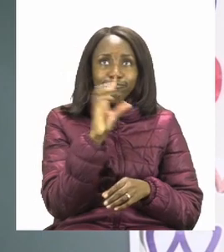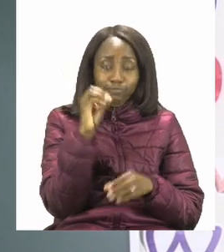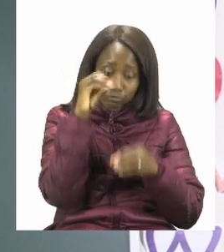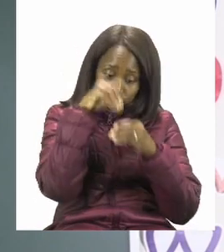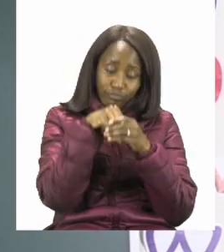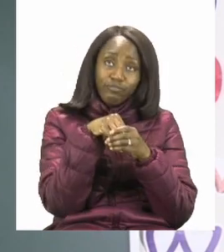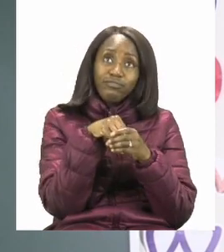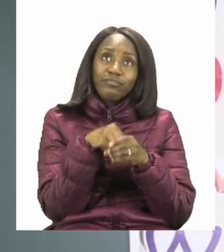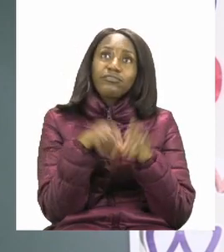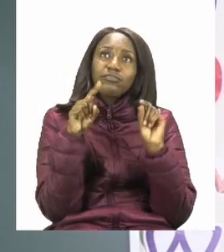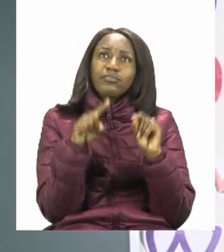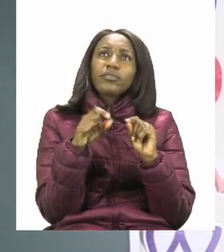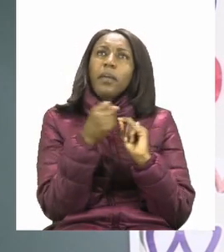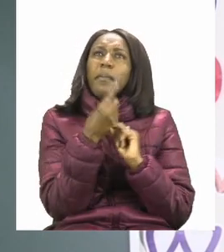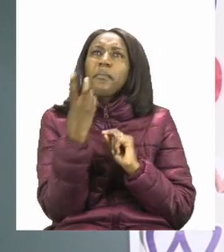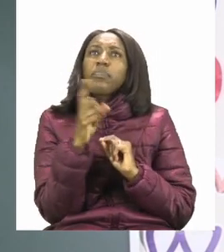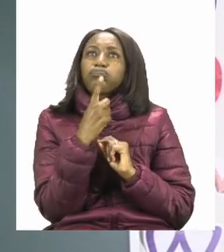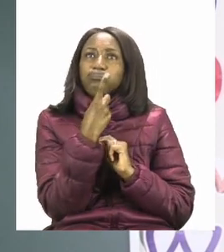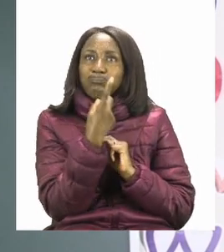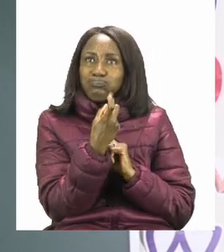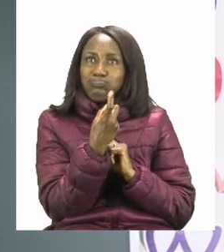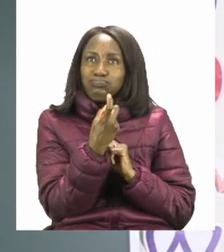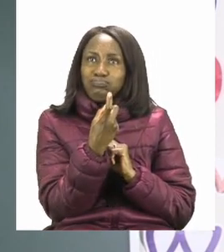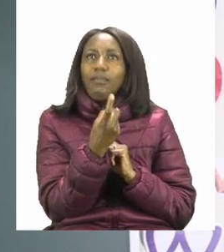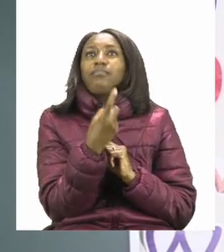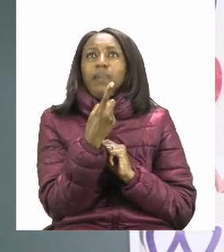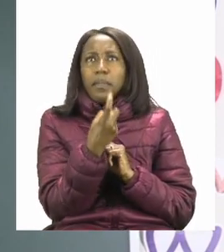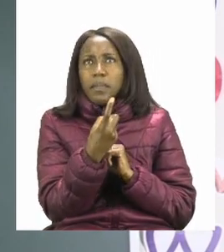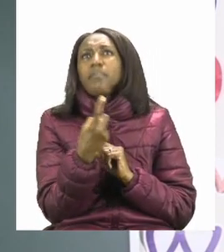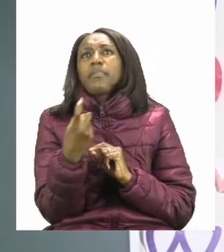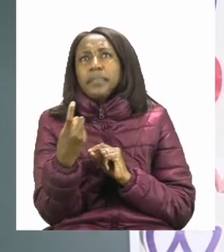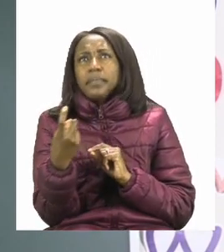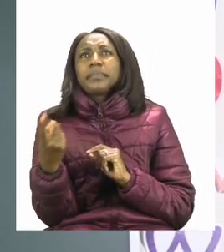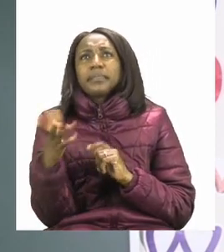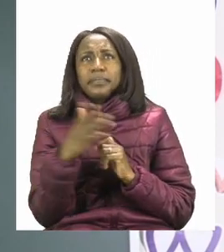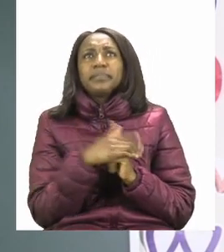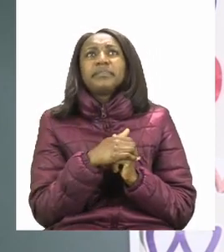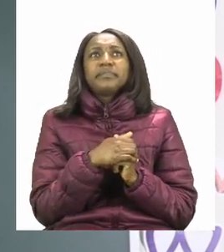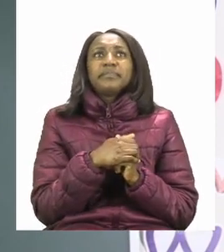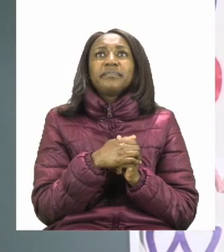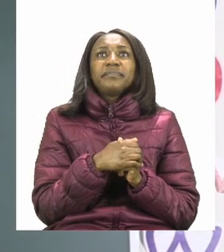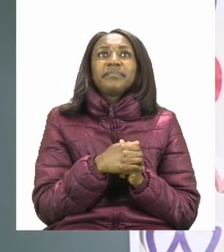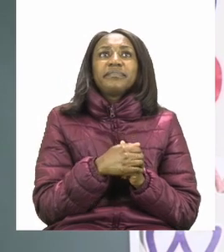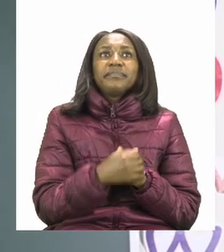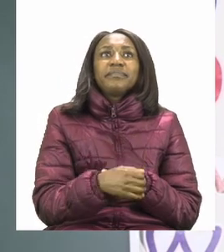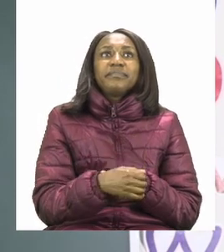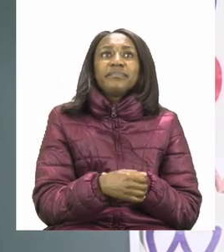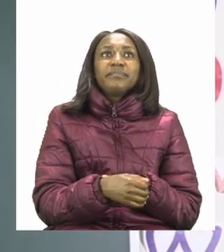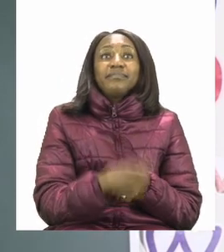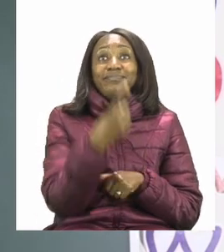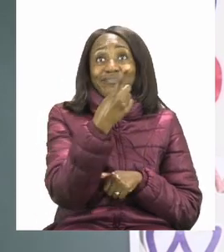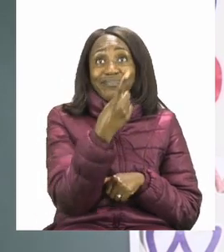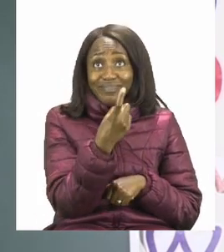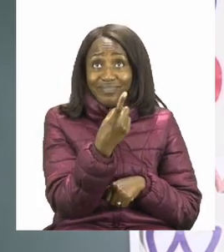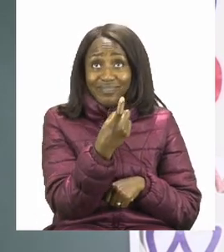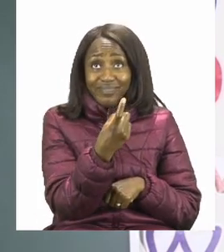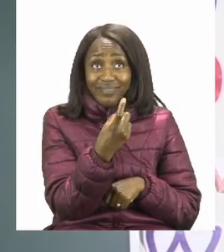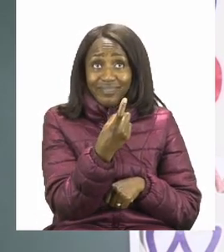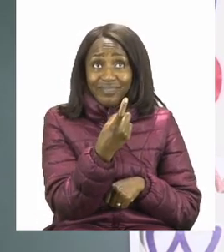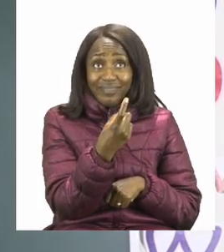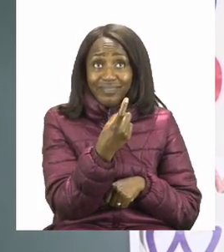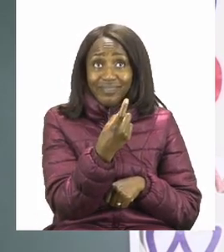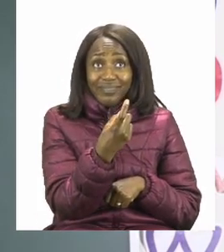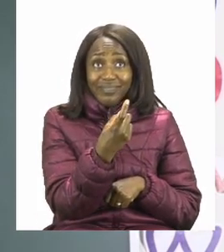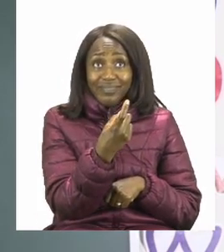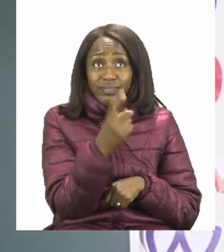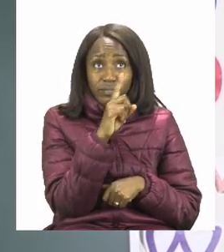we're counting in tens, our decade numbers. The first group has 10 already. Let's